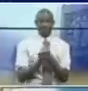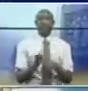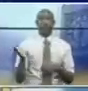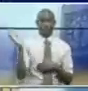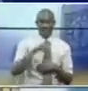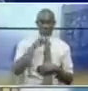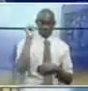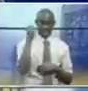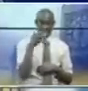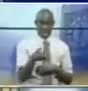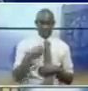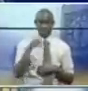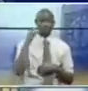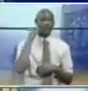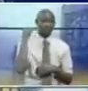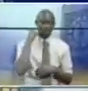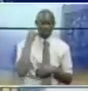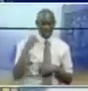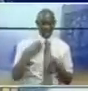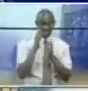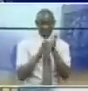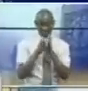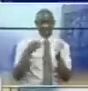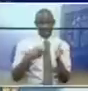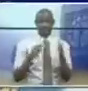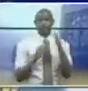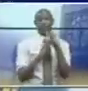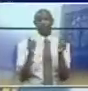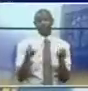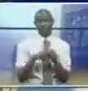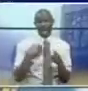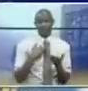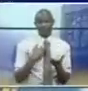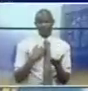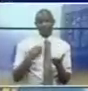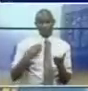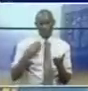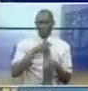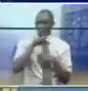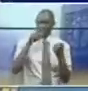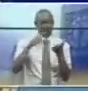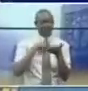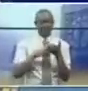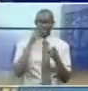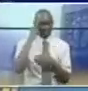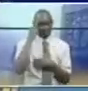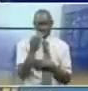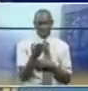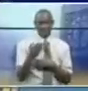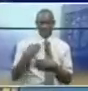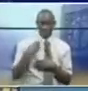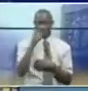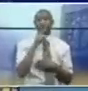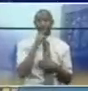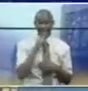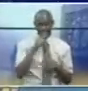country and into the county of Nakuru, Naivasha is once again making headlines, and as usual, for all the wrong reasons. It is alleged that a man killed